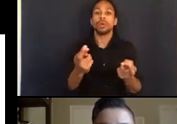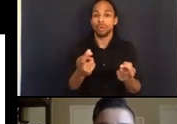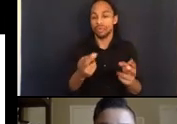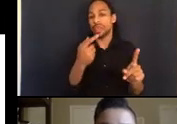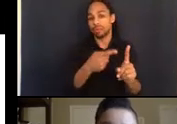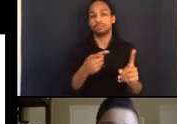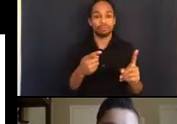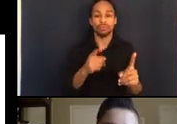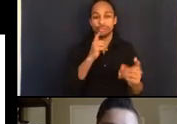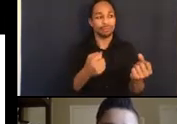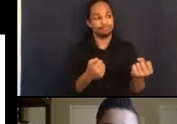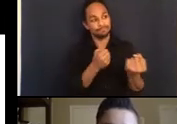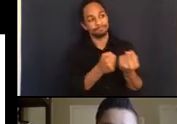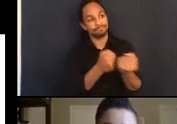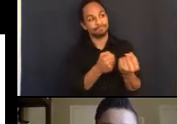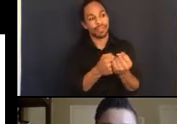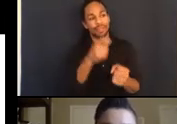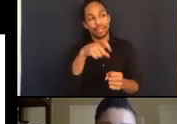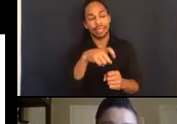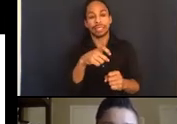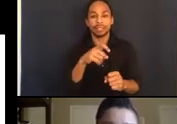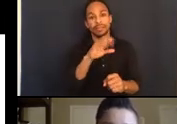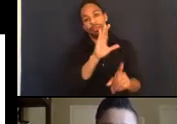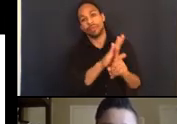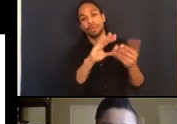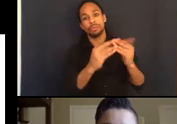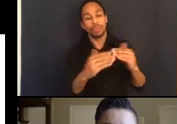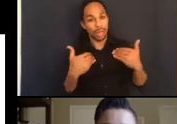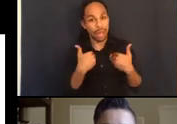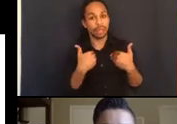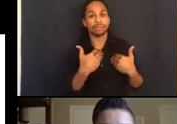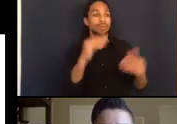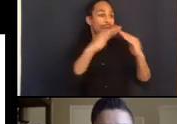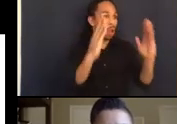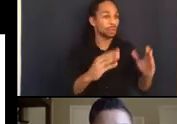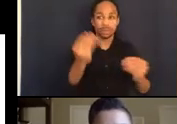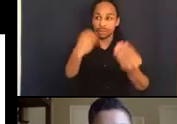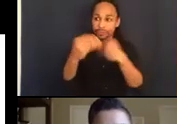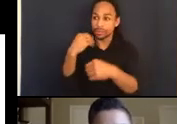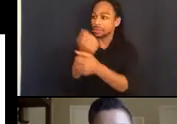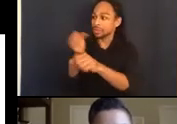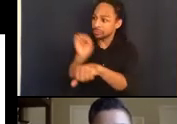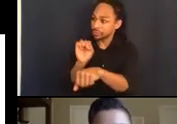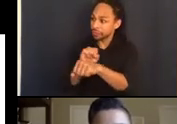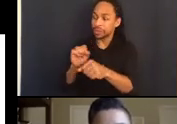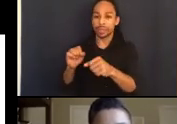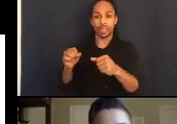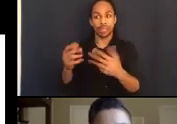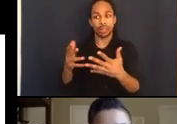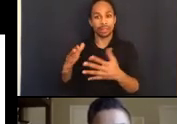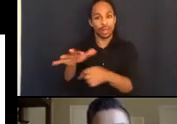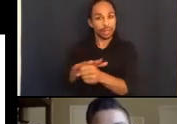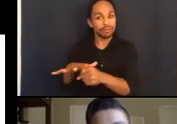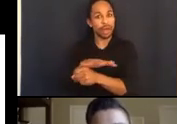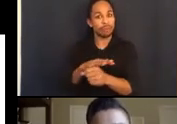has in regards to housing, food, and safe working conditions. As primary care physicians, our